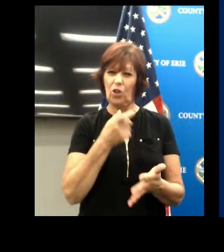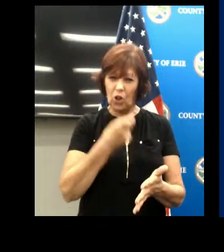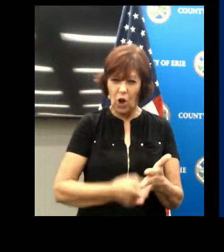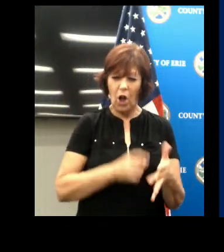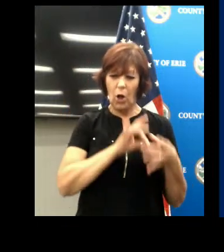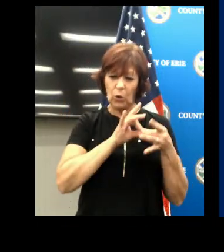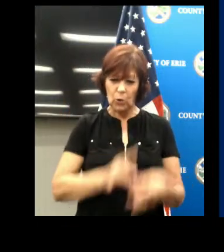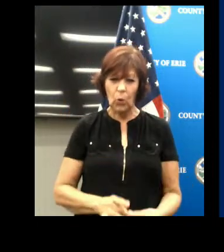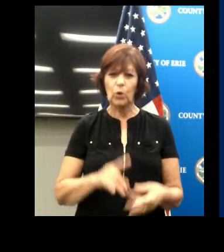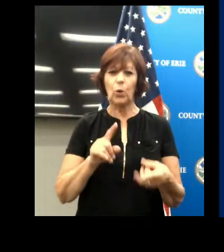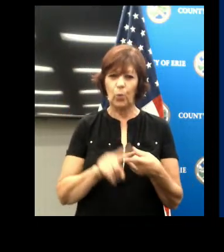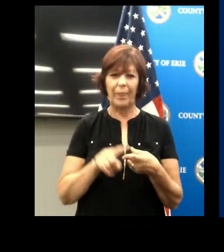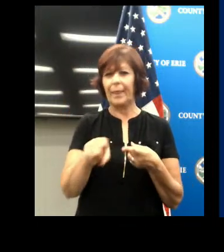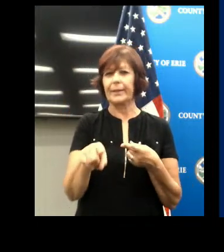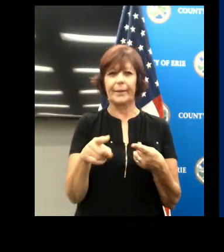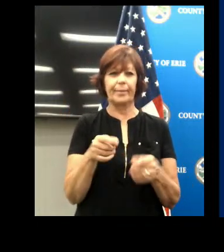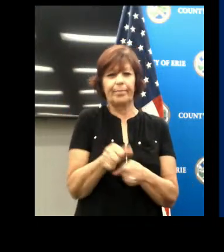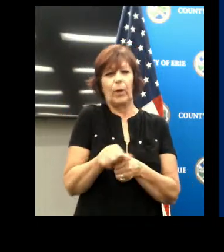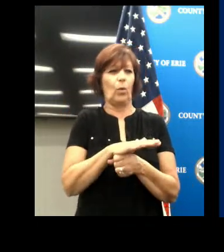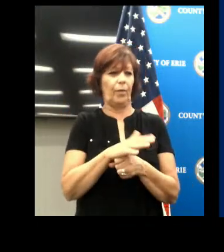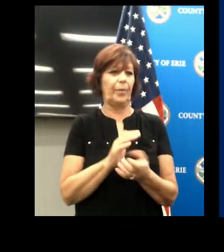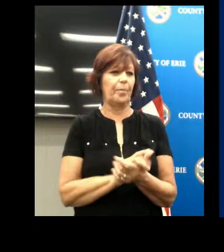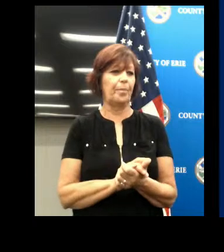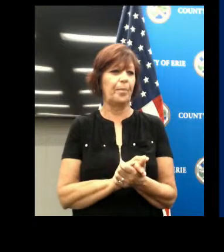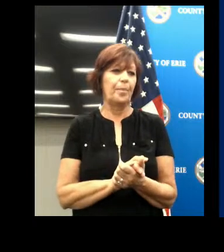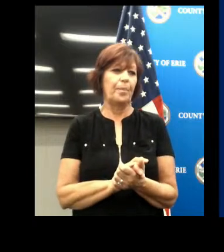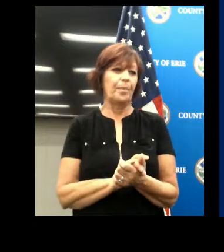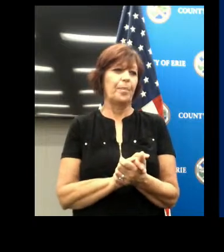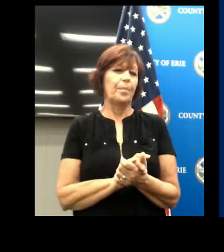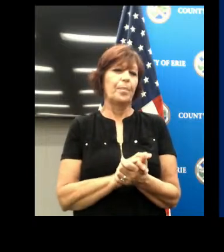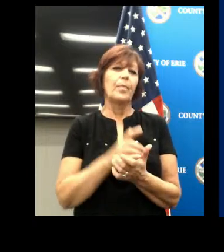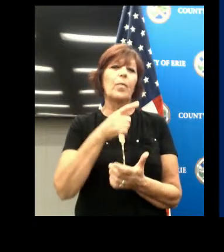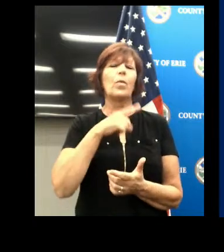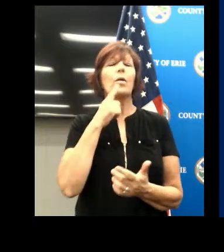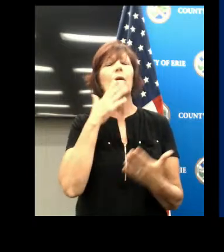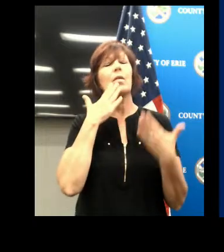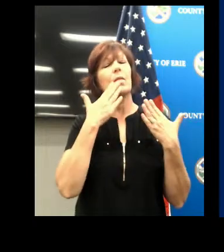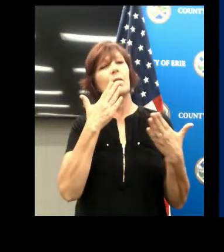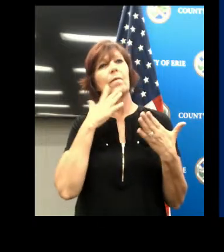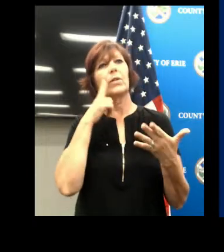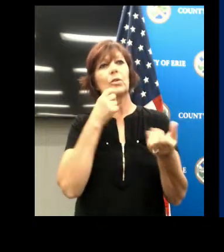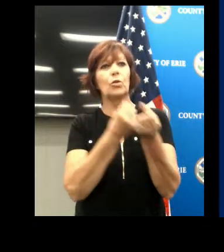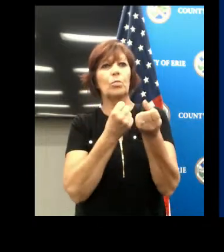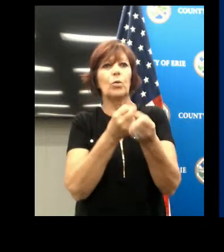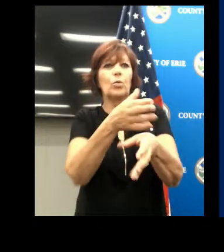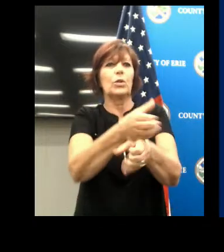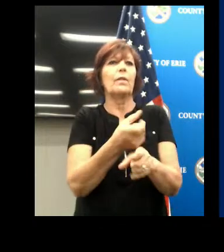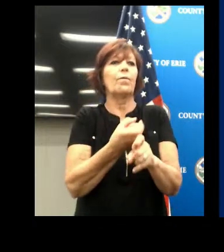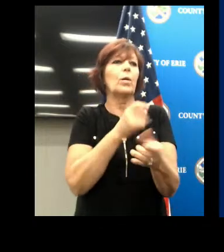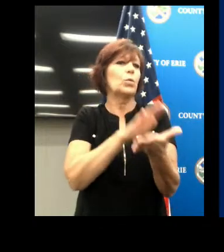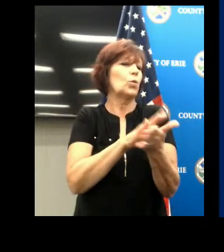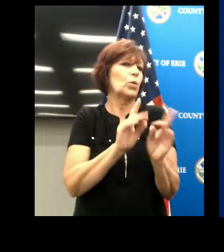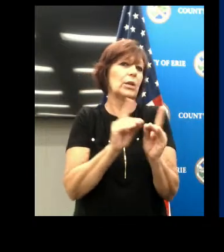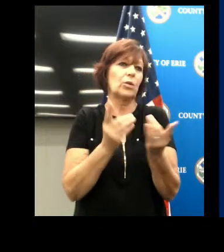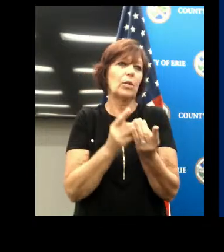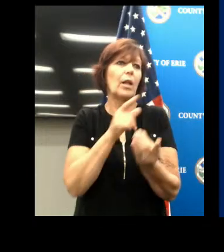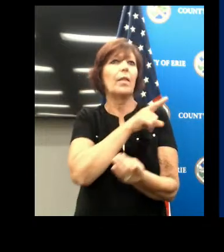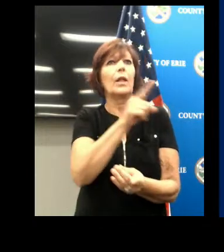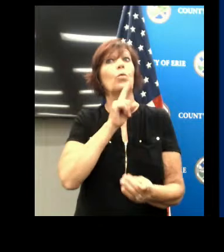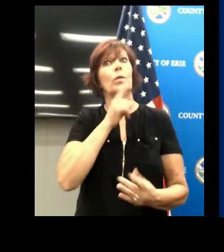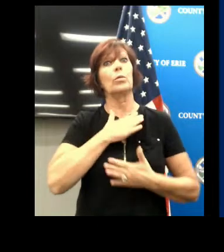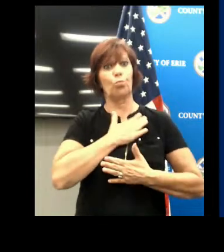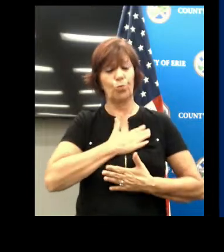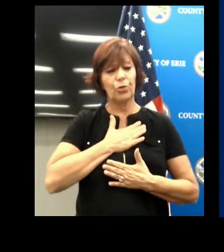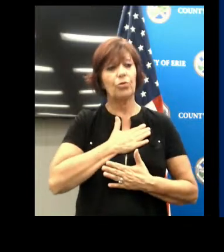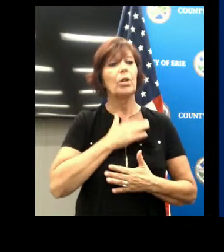totally unexpected. And we are very grateful to the support we've received from school districts since then. They are very appreciative,